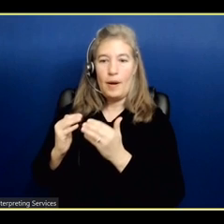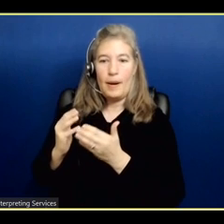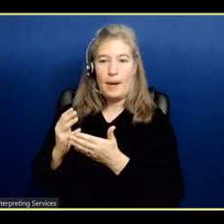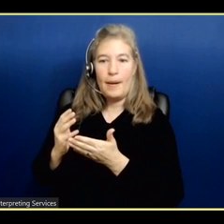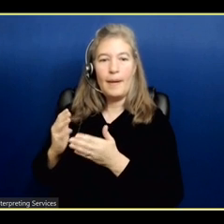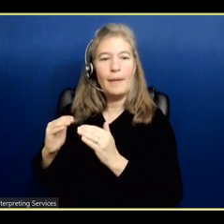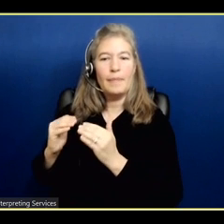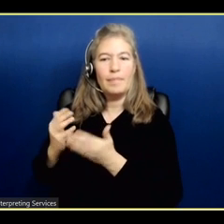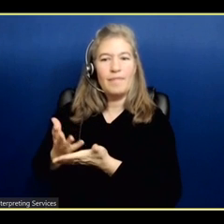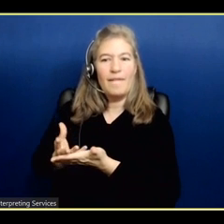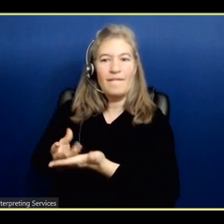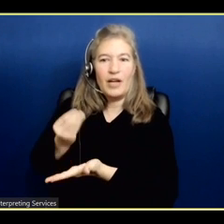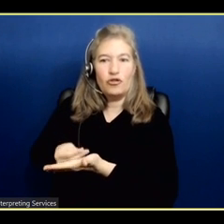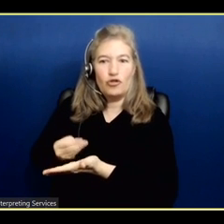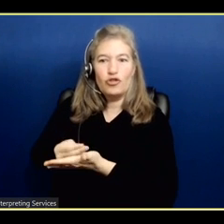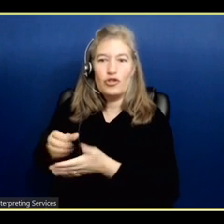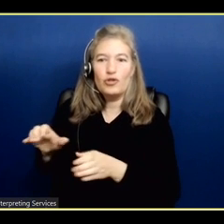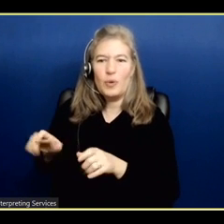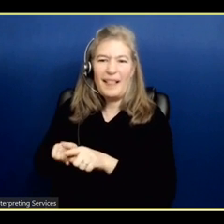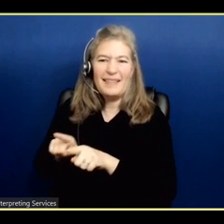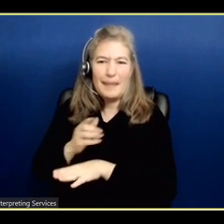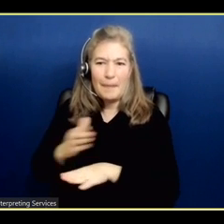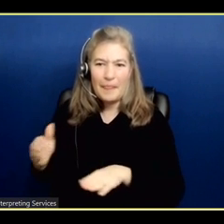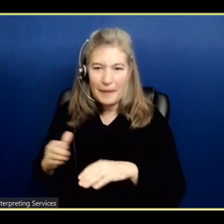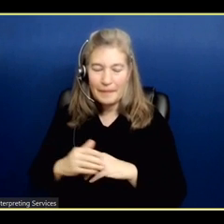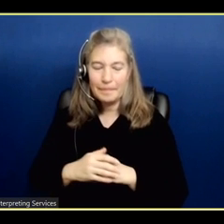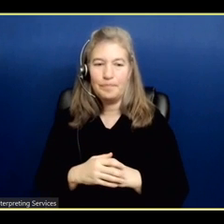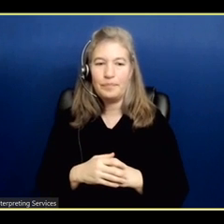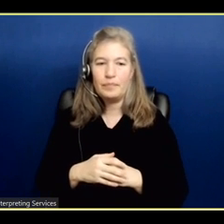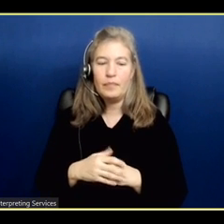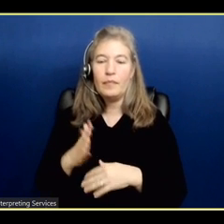first thing that we did was we realized right away that